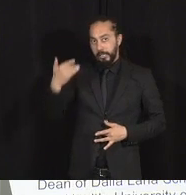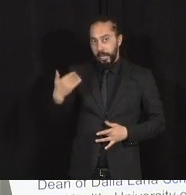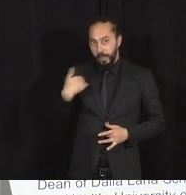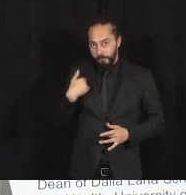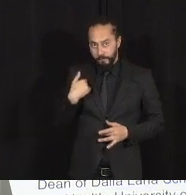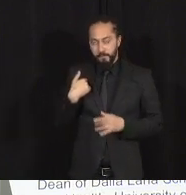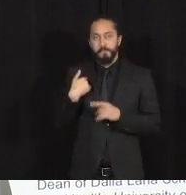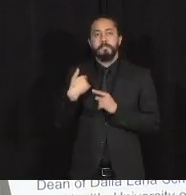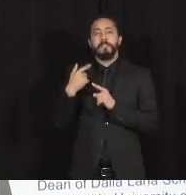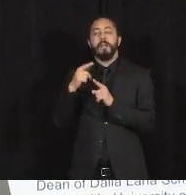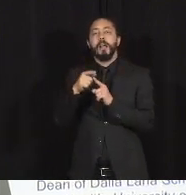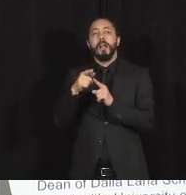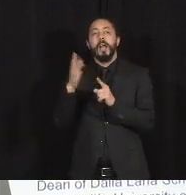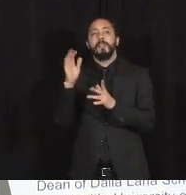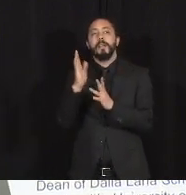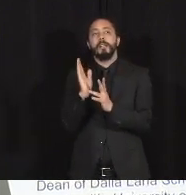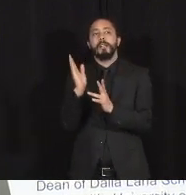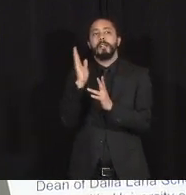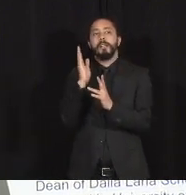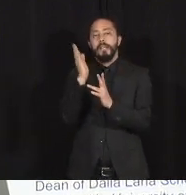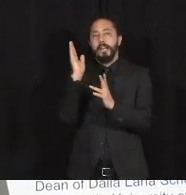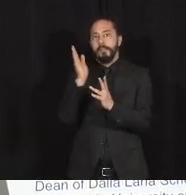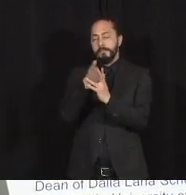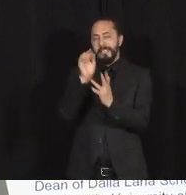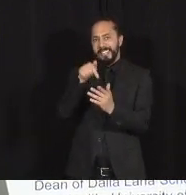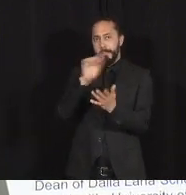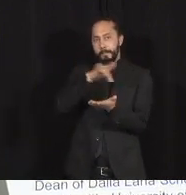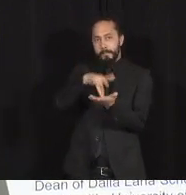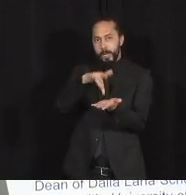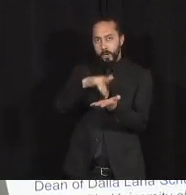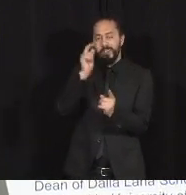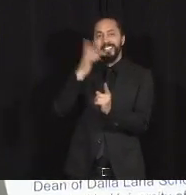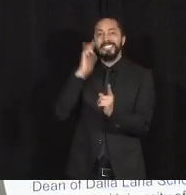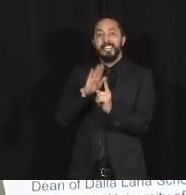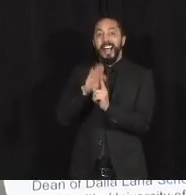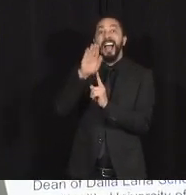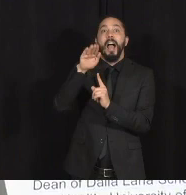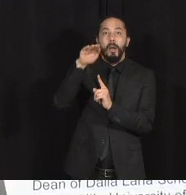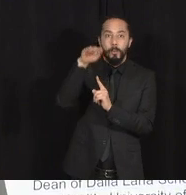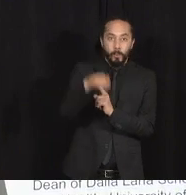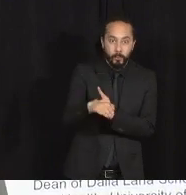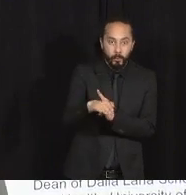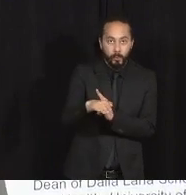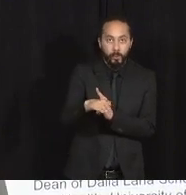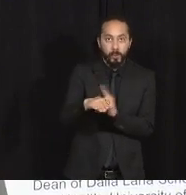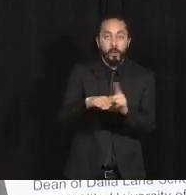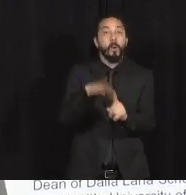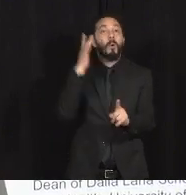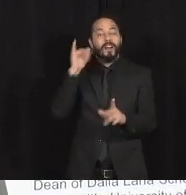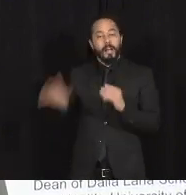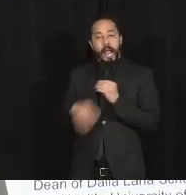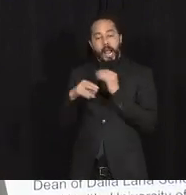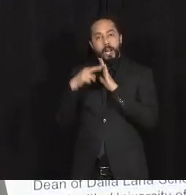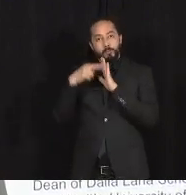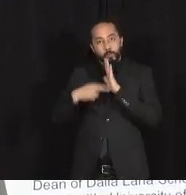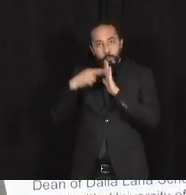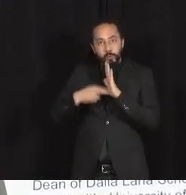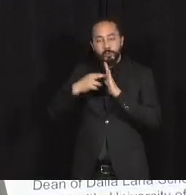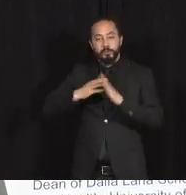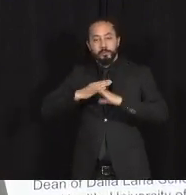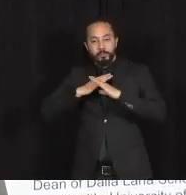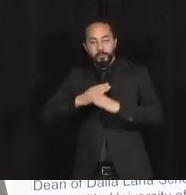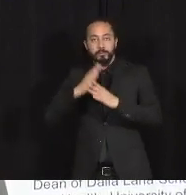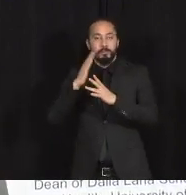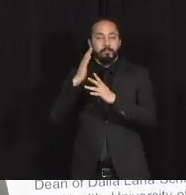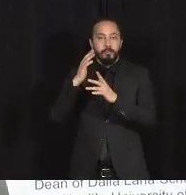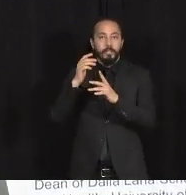is that there is a substantial reduction given our public health interventions in place, but perhaps still about 80,000 cases that we might see